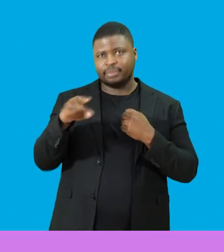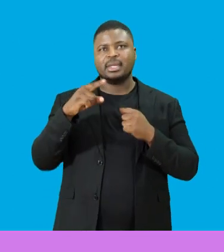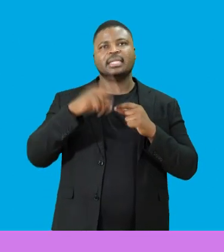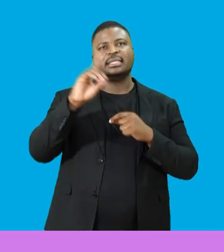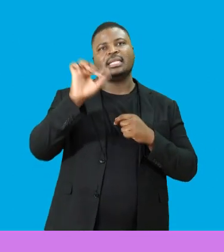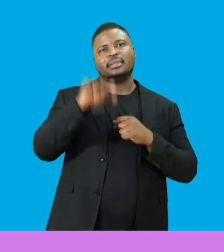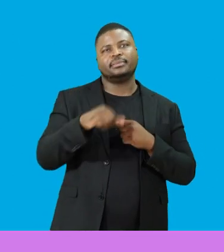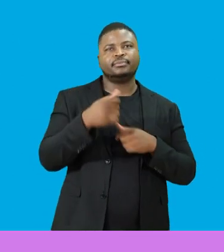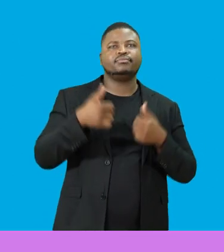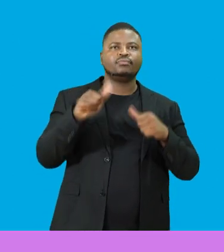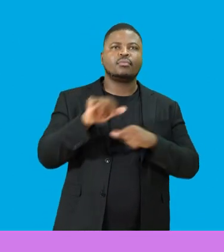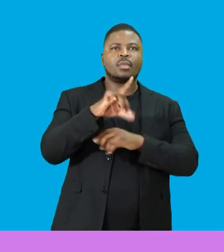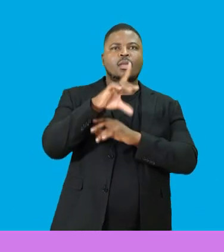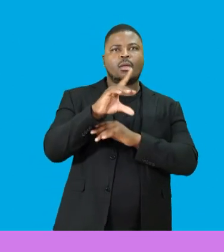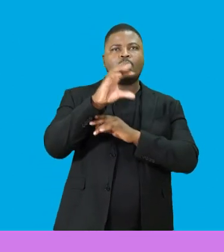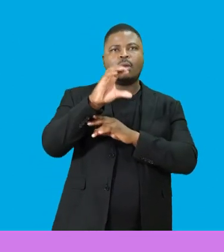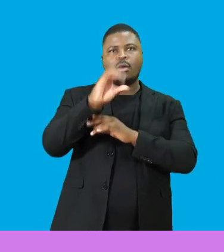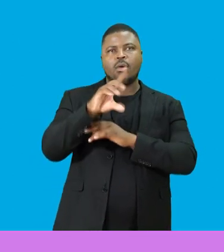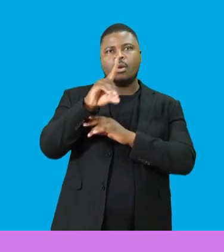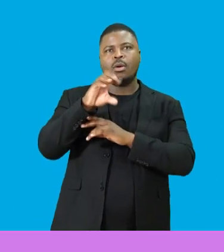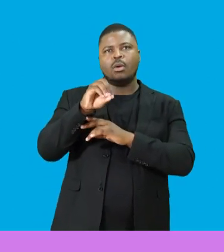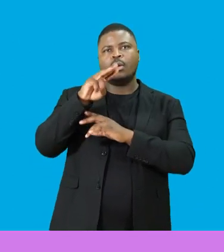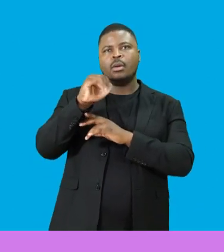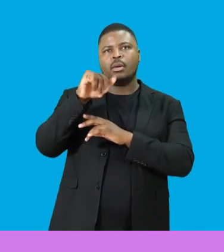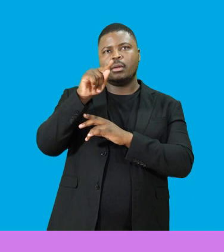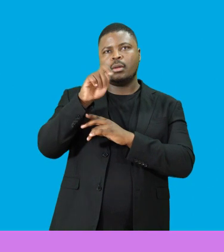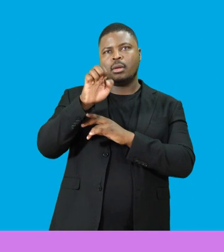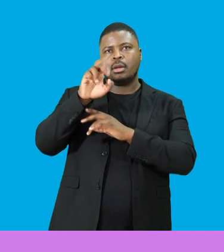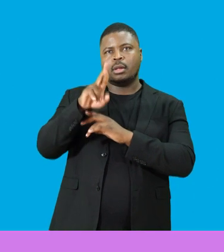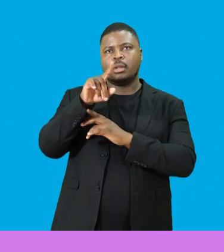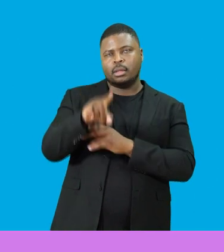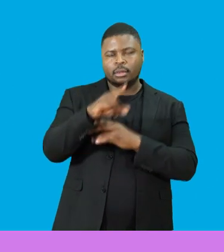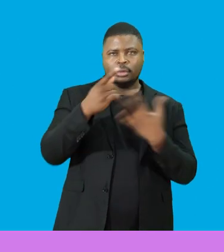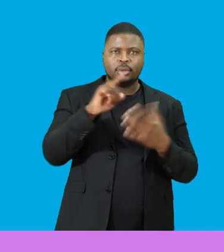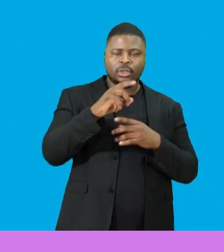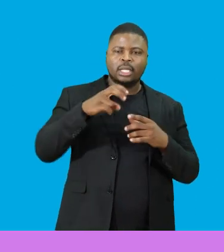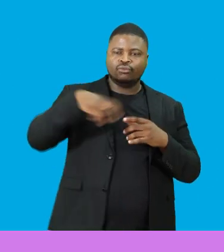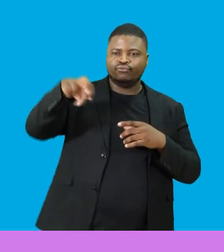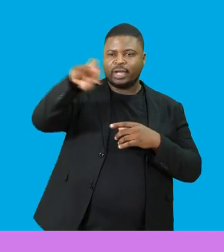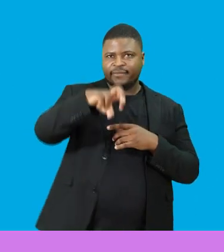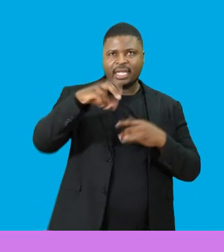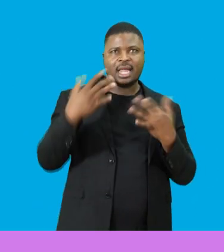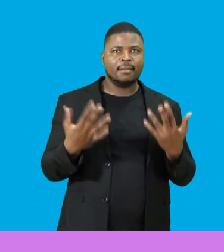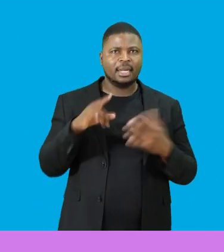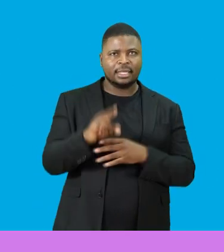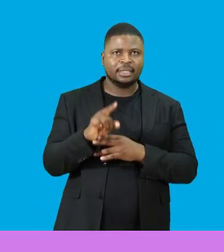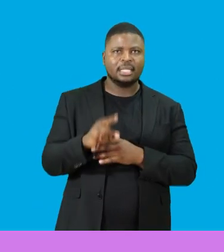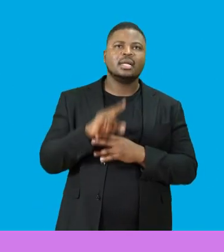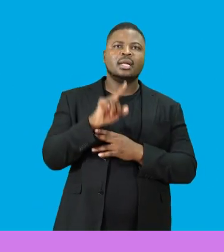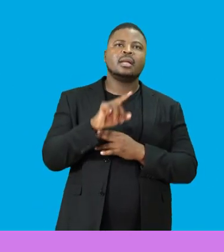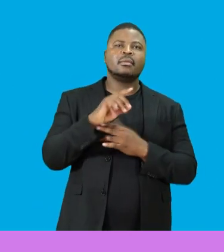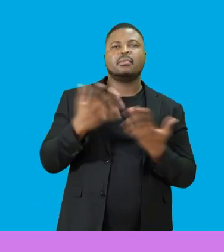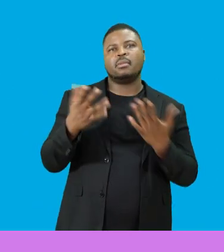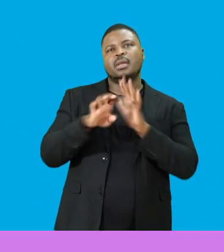an instrument used to indicate the distance traveled. For an example, traveling 4,631 kilometers.